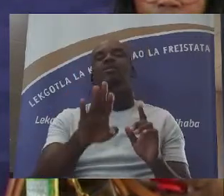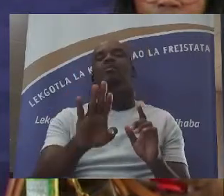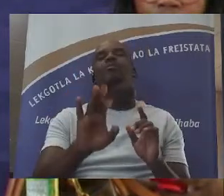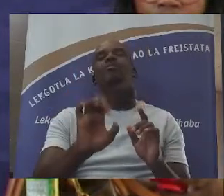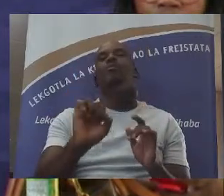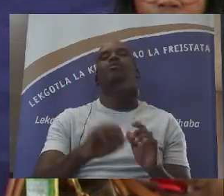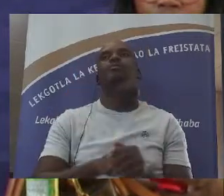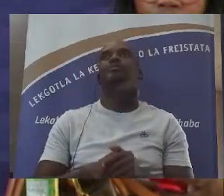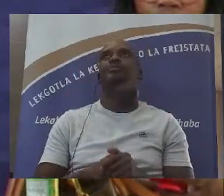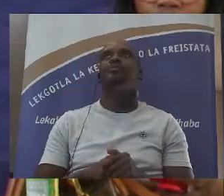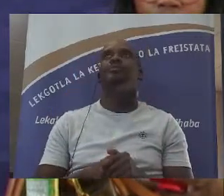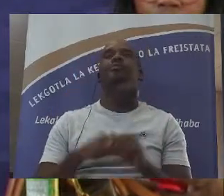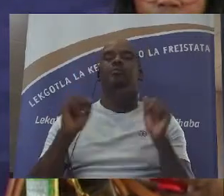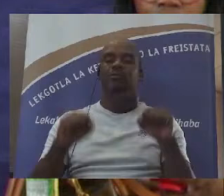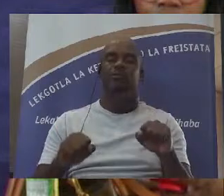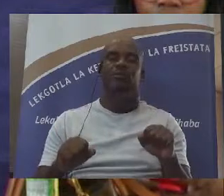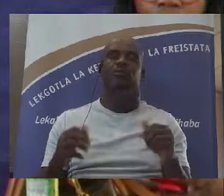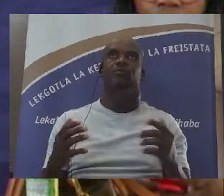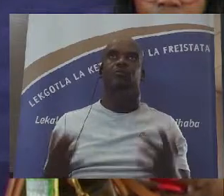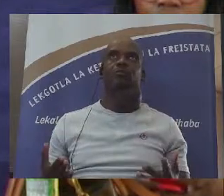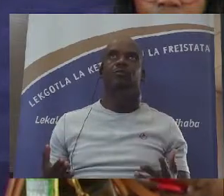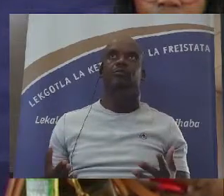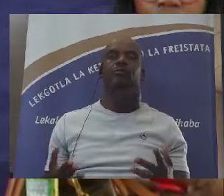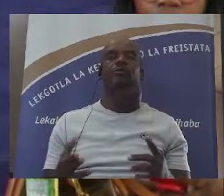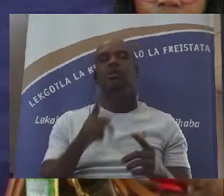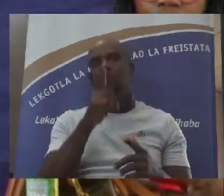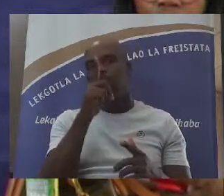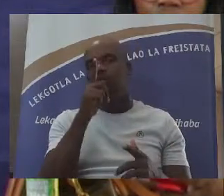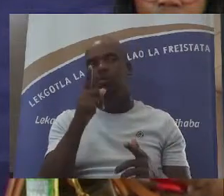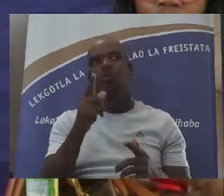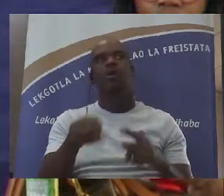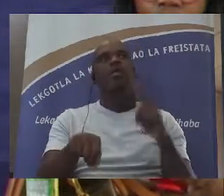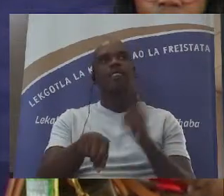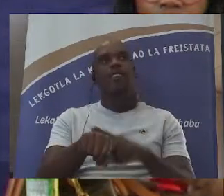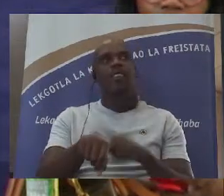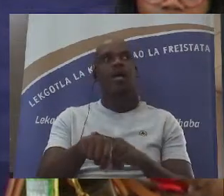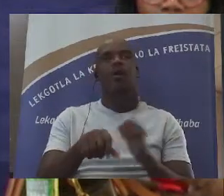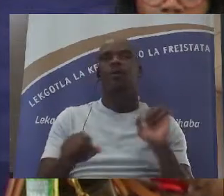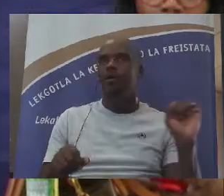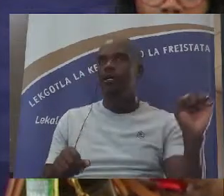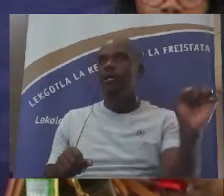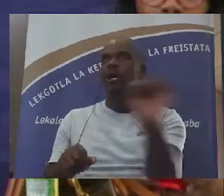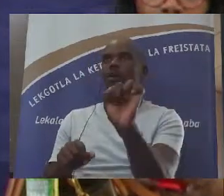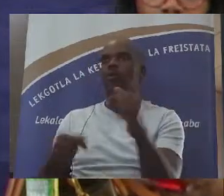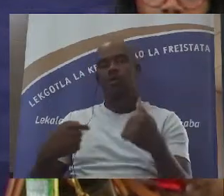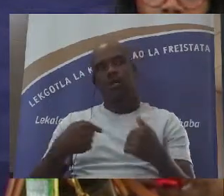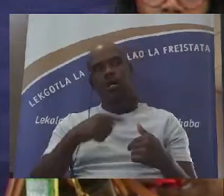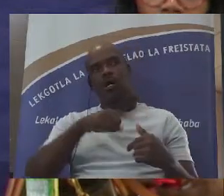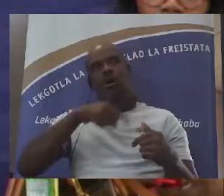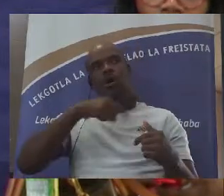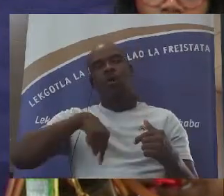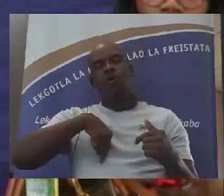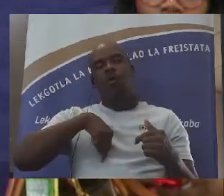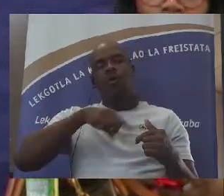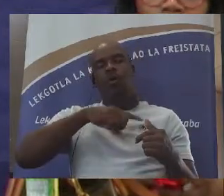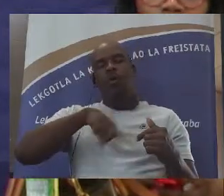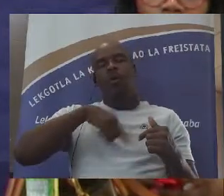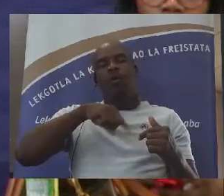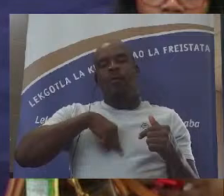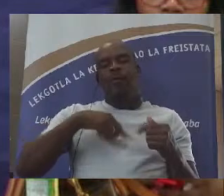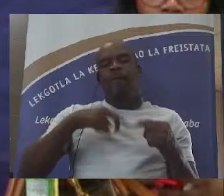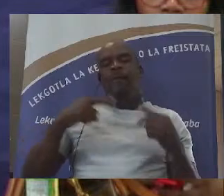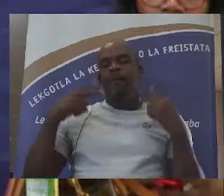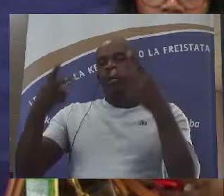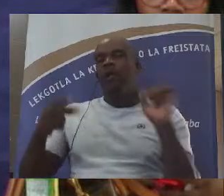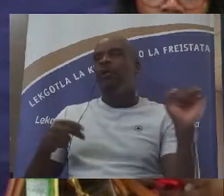ke ena. Tshwantse le bue he ke nako ke ena re tlile ho lona jwale re tlo nka maikutlo a lona le